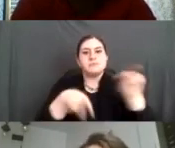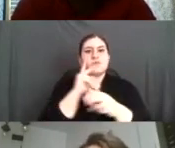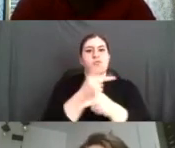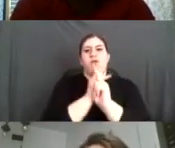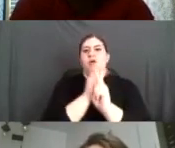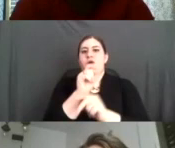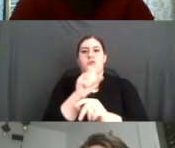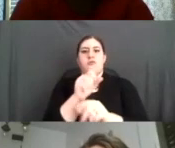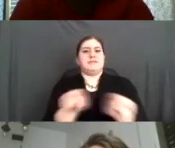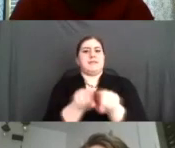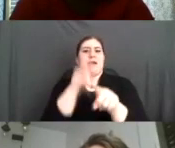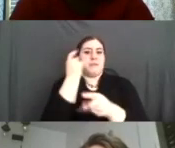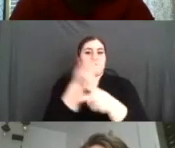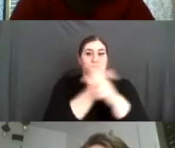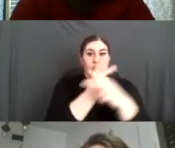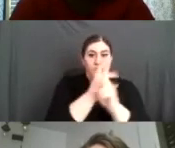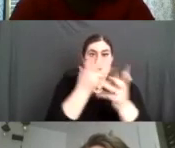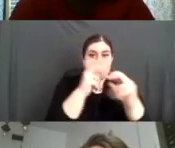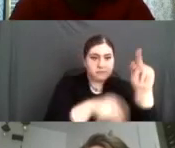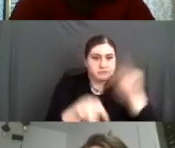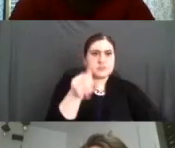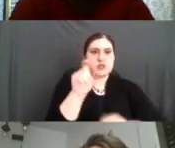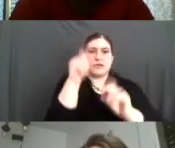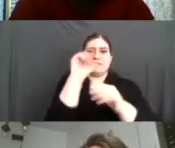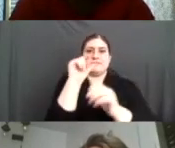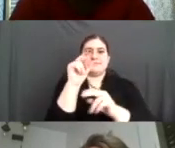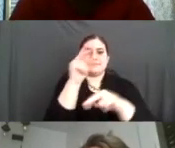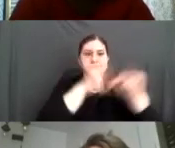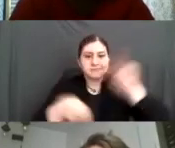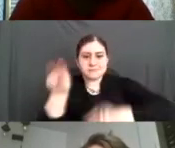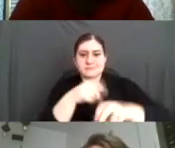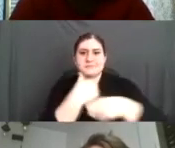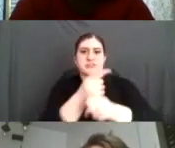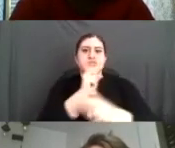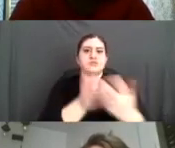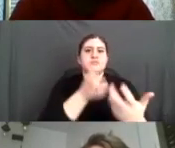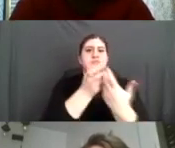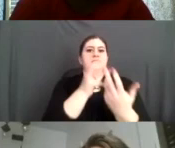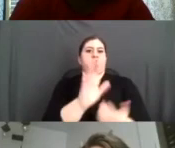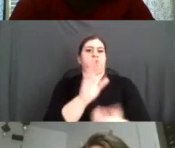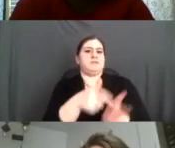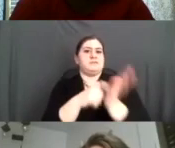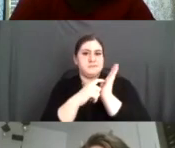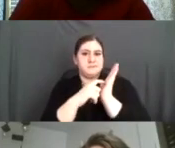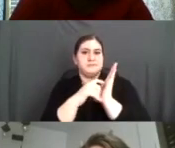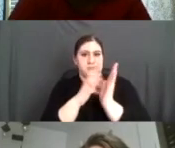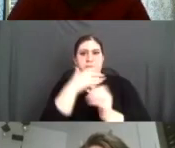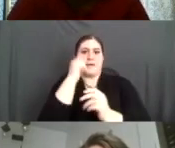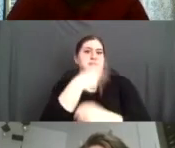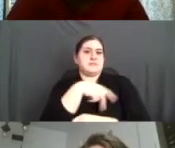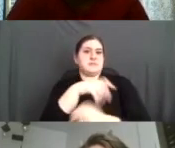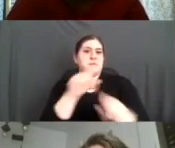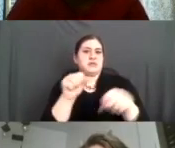other type of loan that you were going to take out. You want to shop and make sure that it fits your needs and it's the best possible choice for